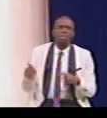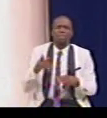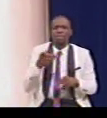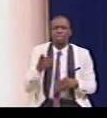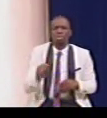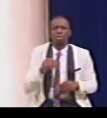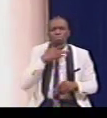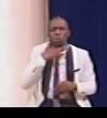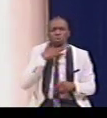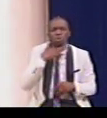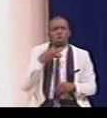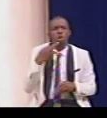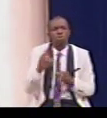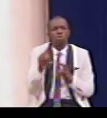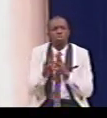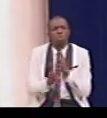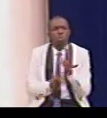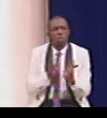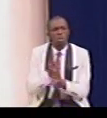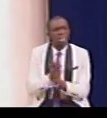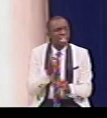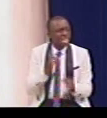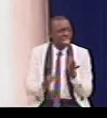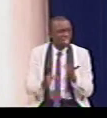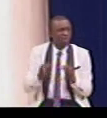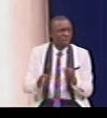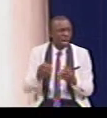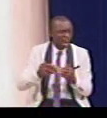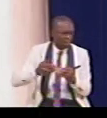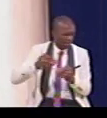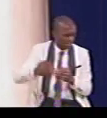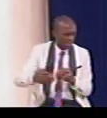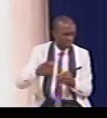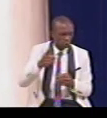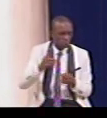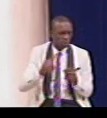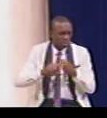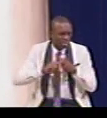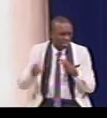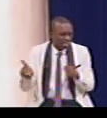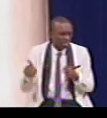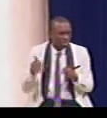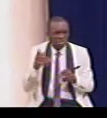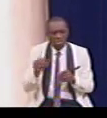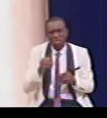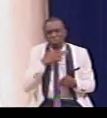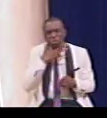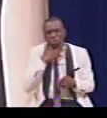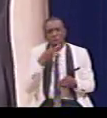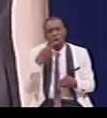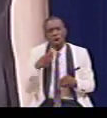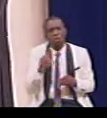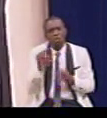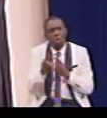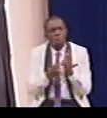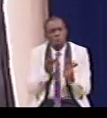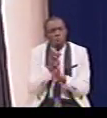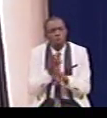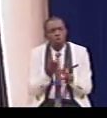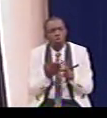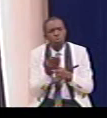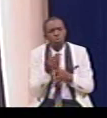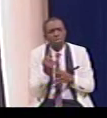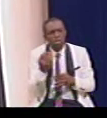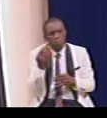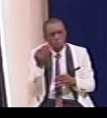escaped the positions of the world it says through the knowledge of the Lord and Savior Jesus Christ if there